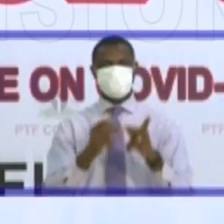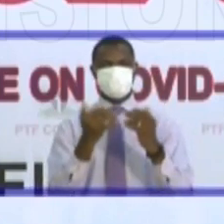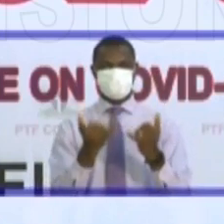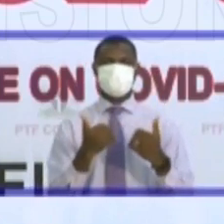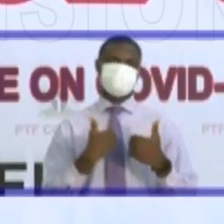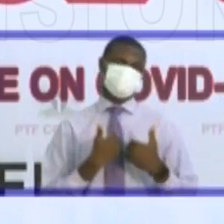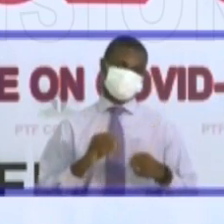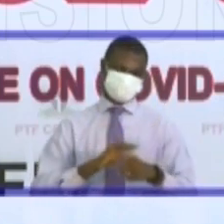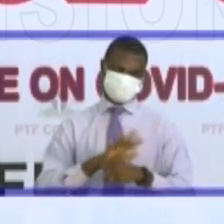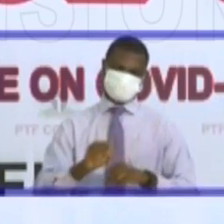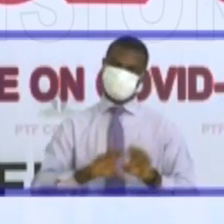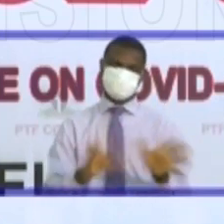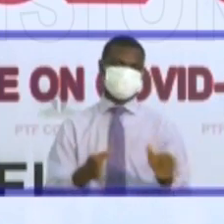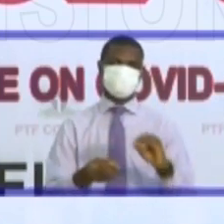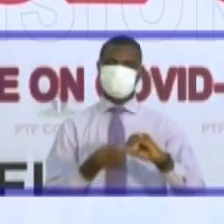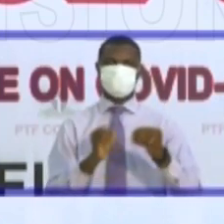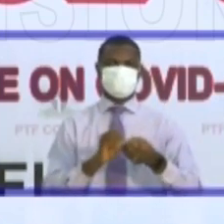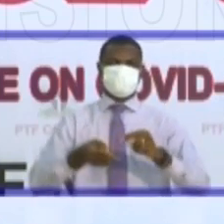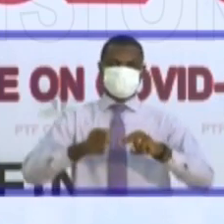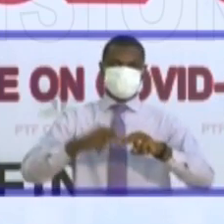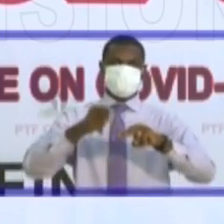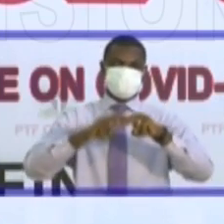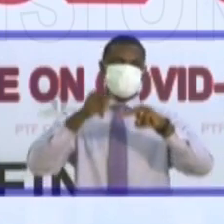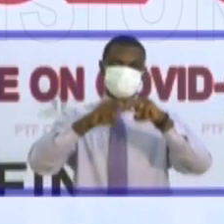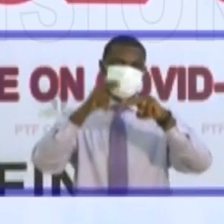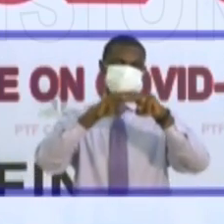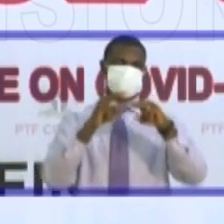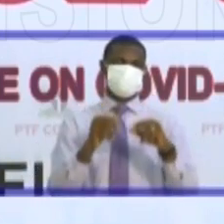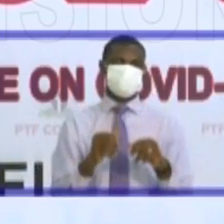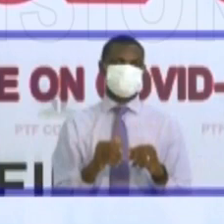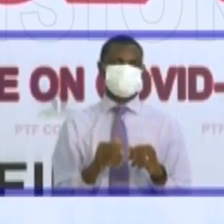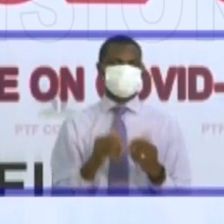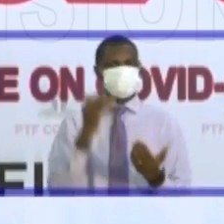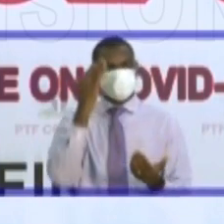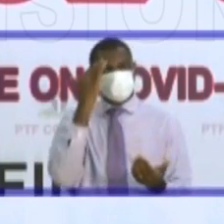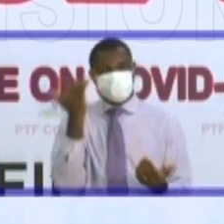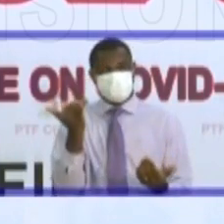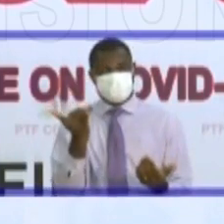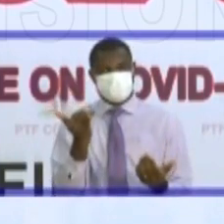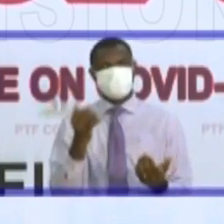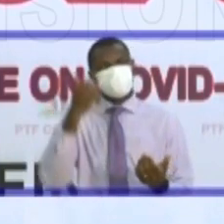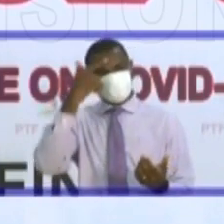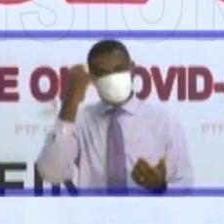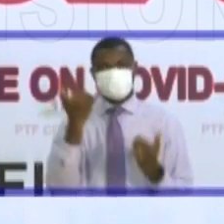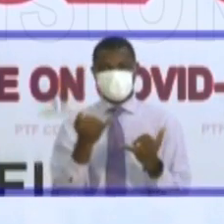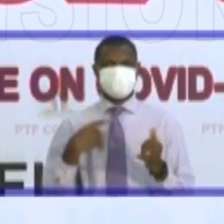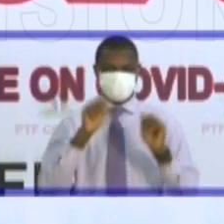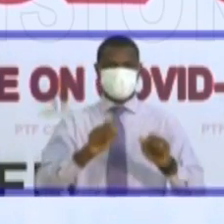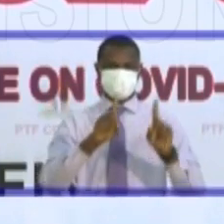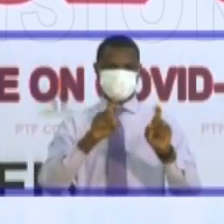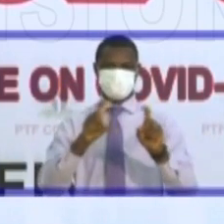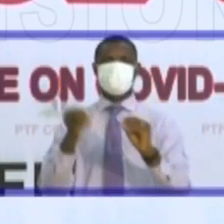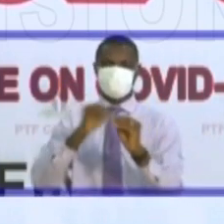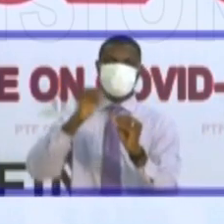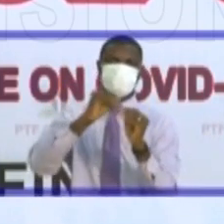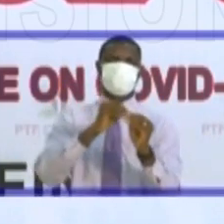generally. This is attributable to expansion of our testing capacity and